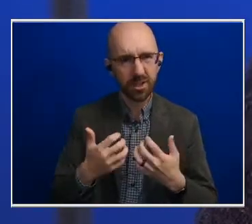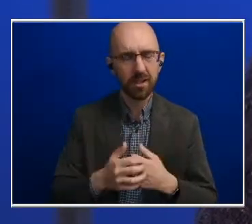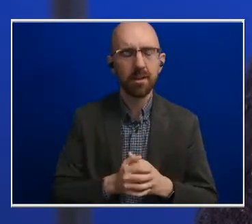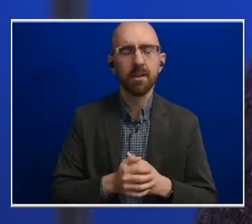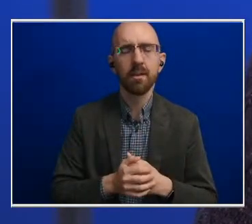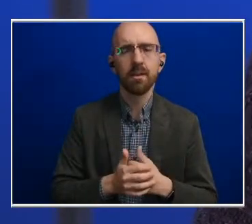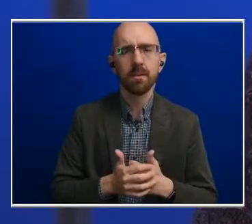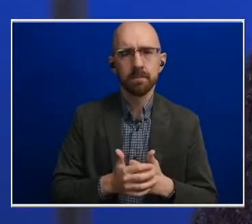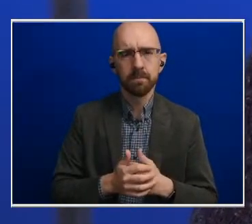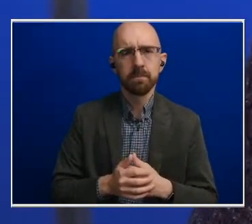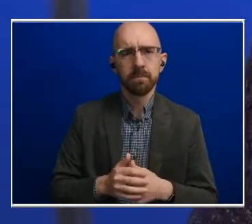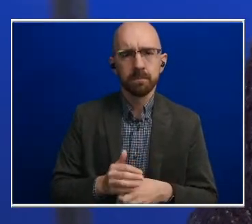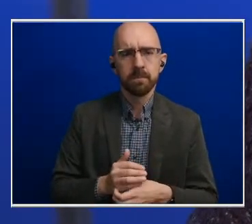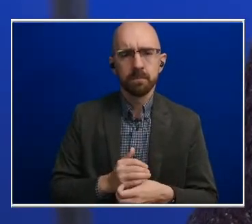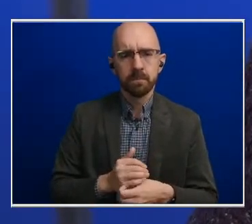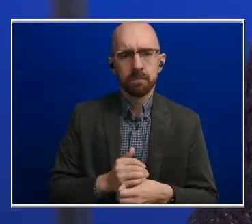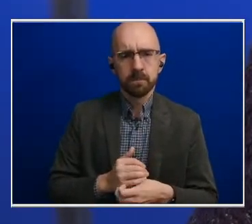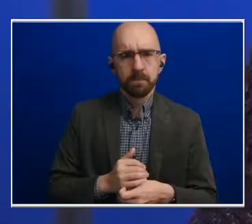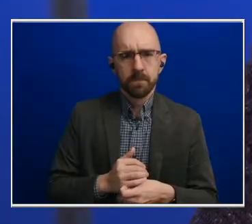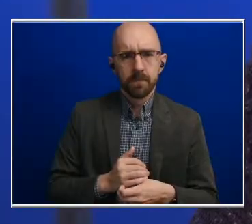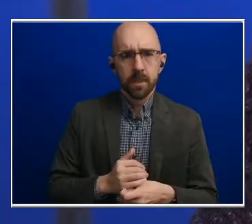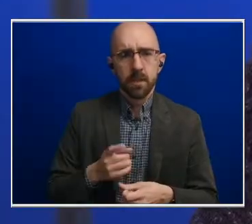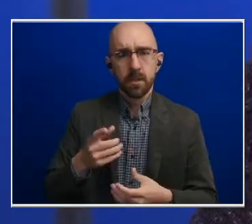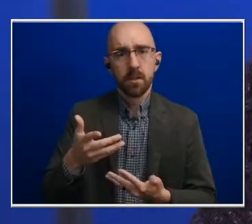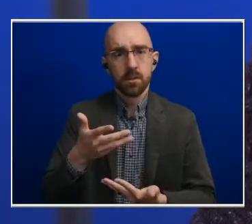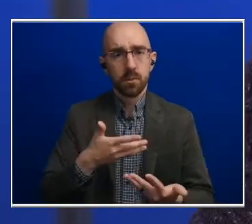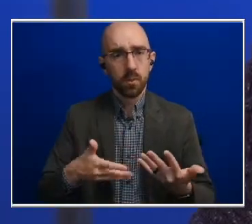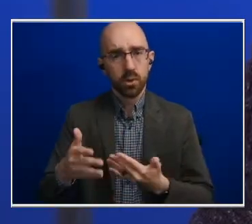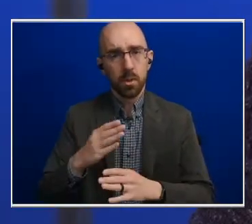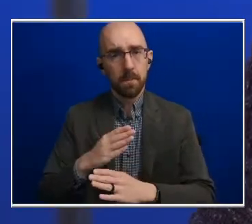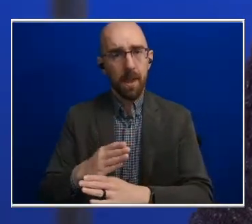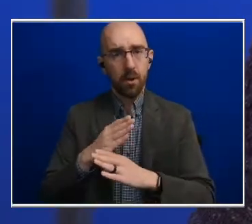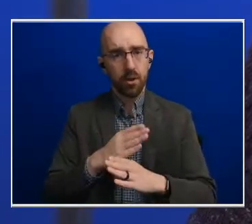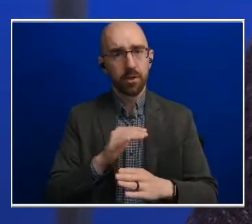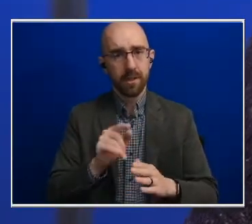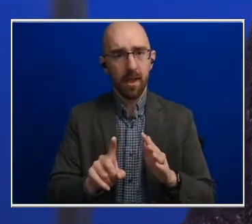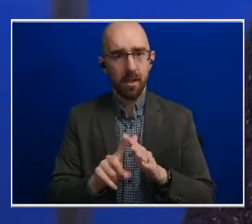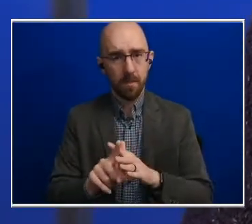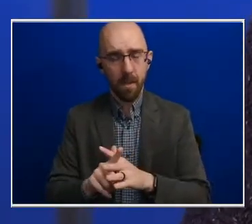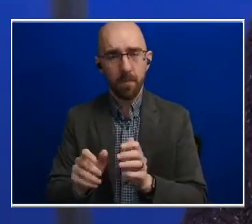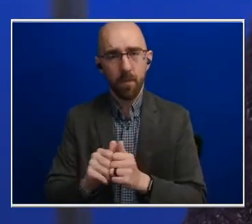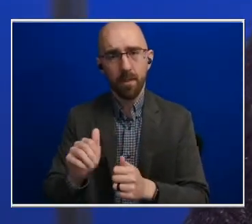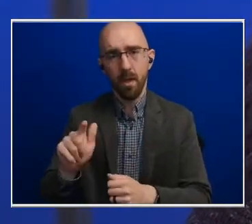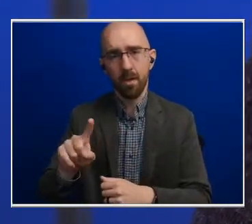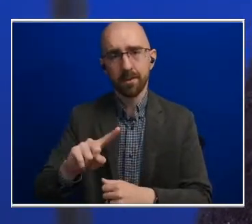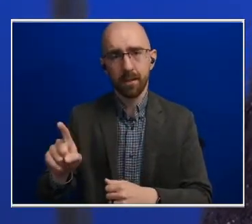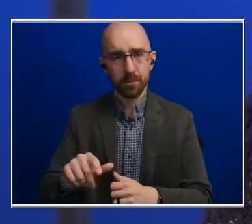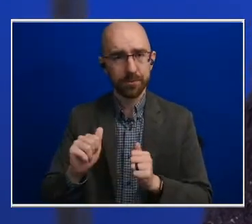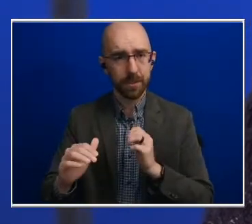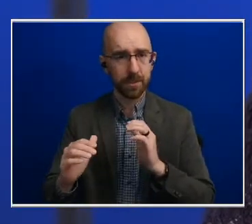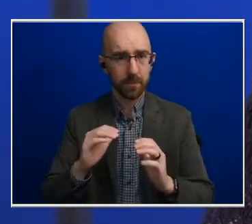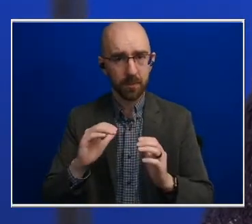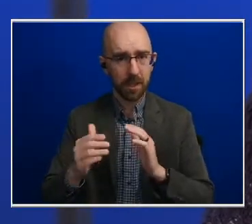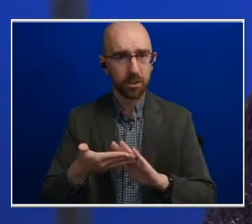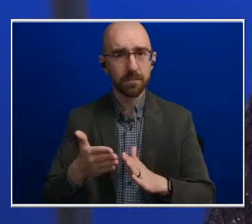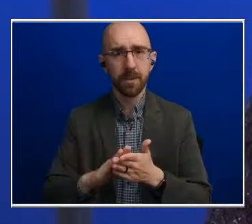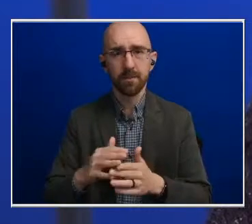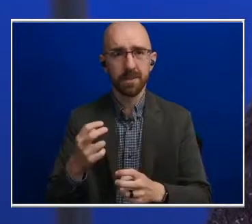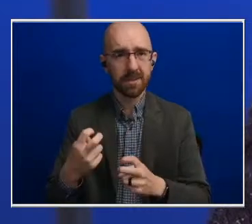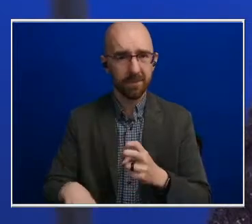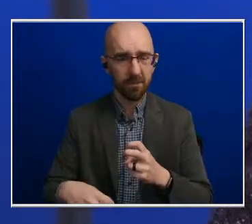There are social barriers that come up with Alzheimer's, so as communication becomes more difficult.